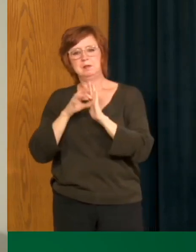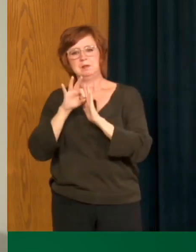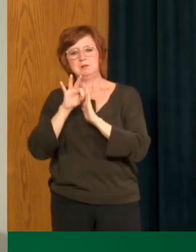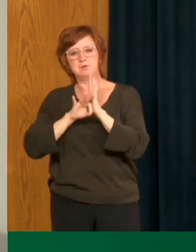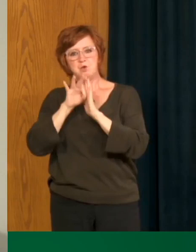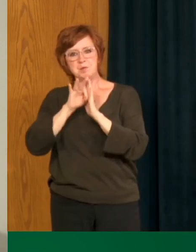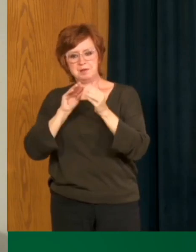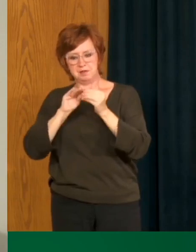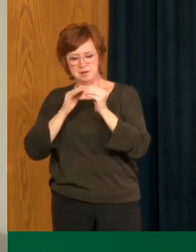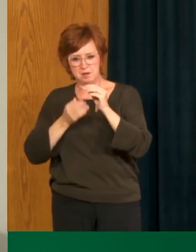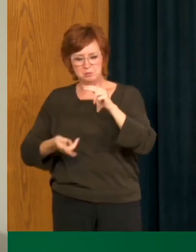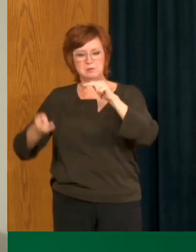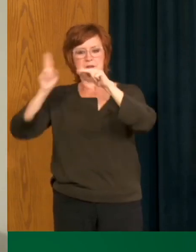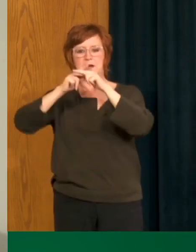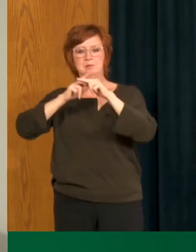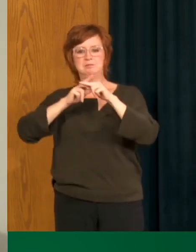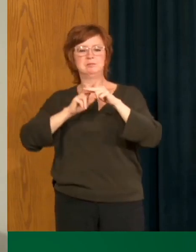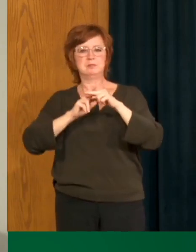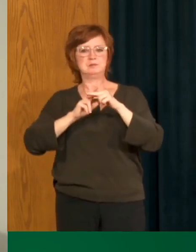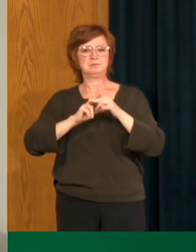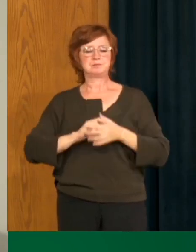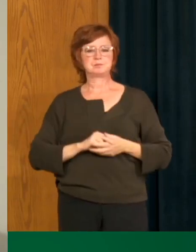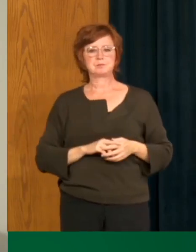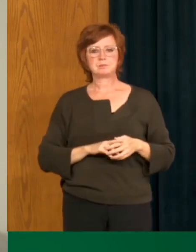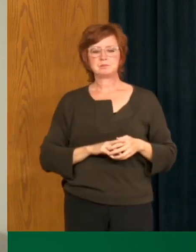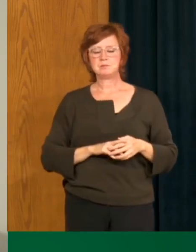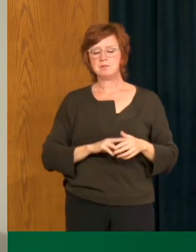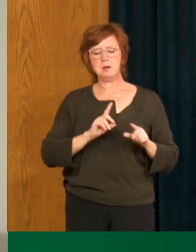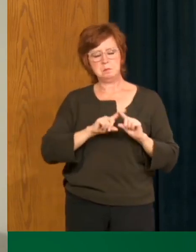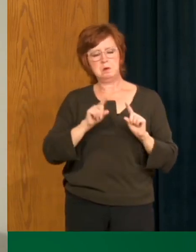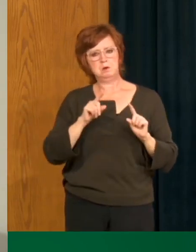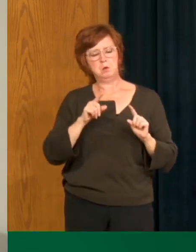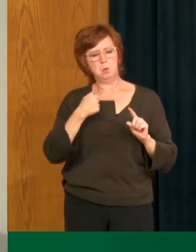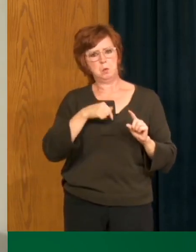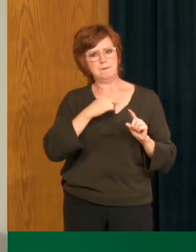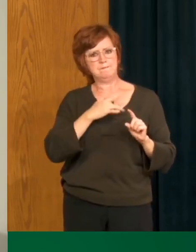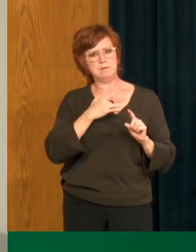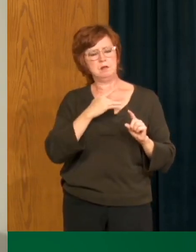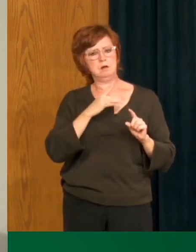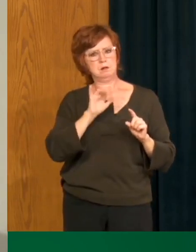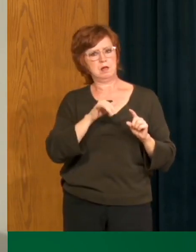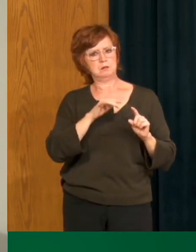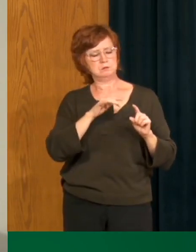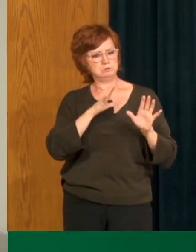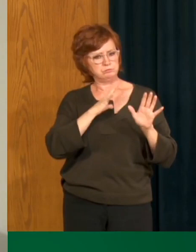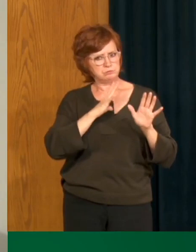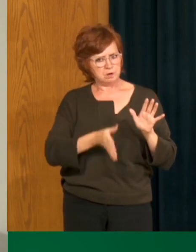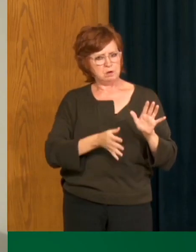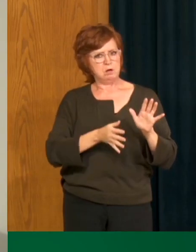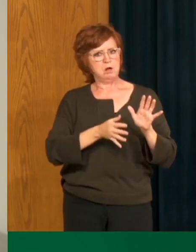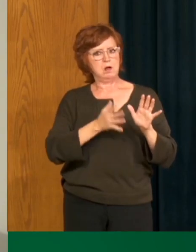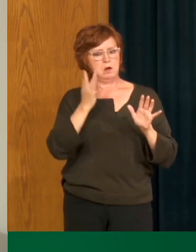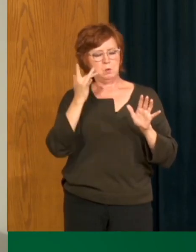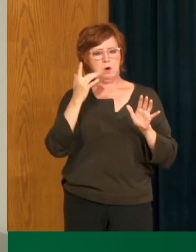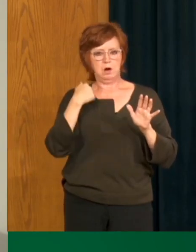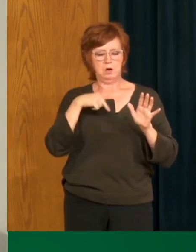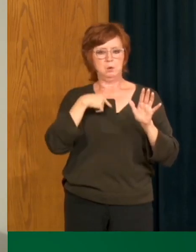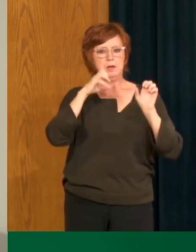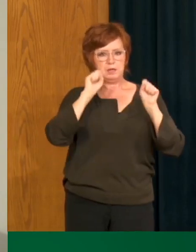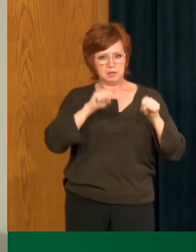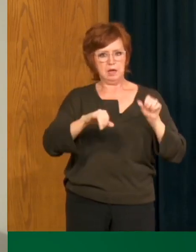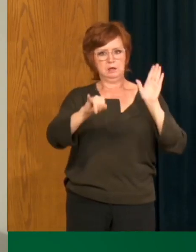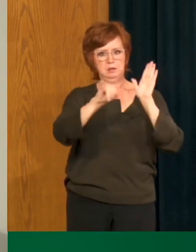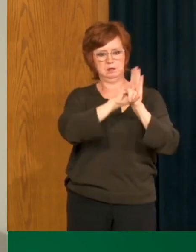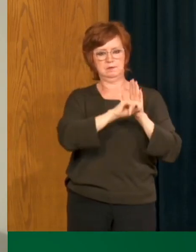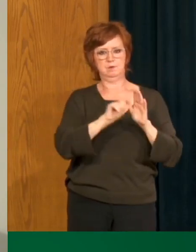But because we can identify the chains of transmission, we understand that, and we really don't get that concerned. We know that even though the RT